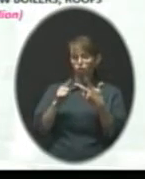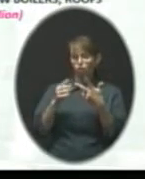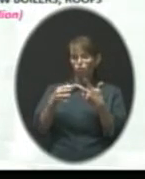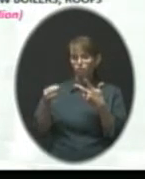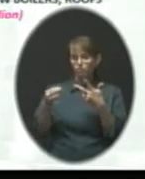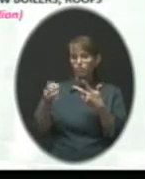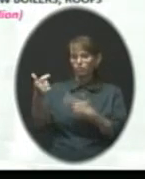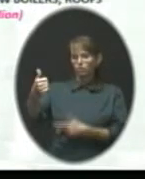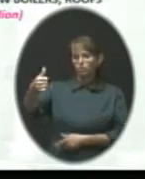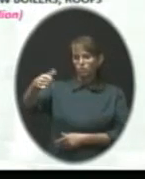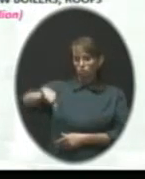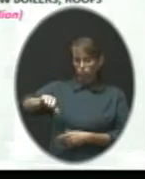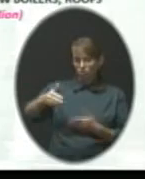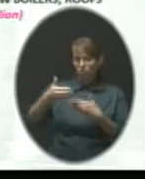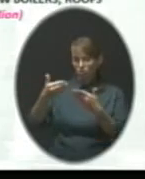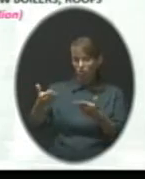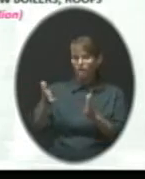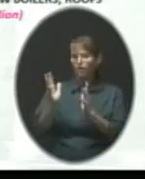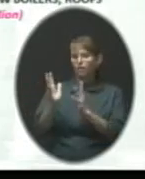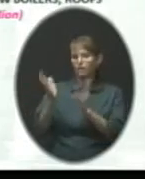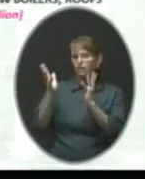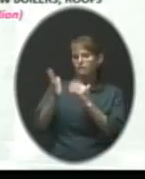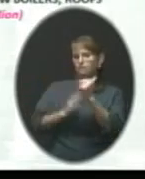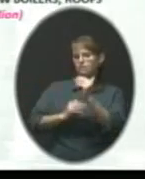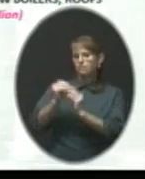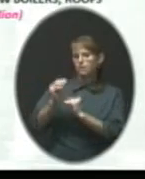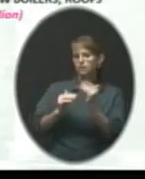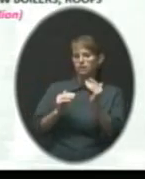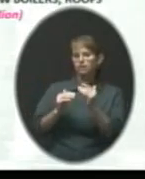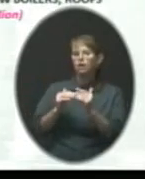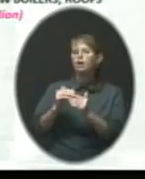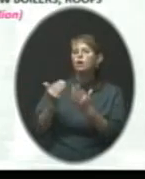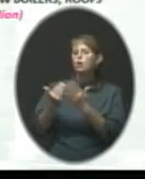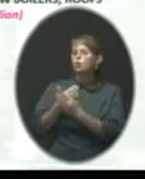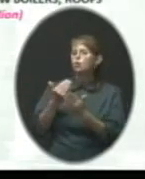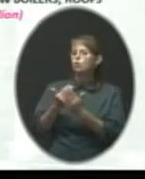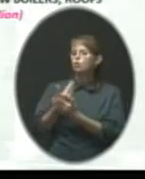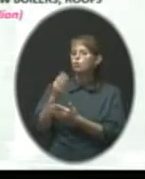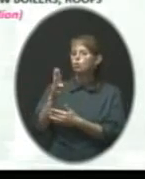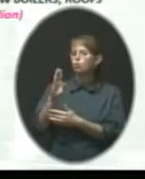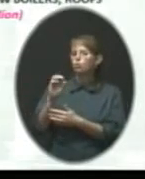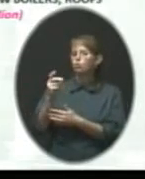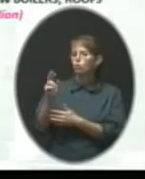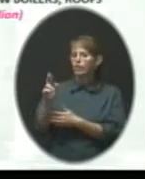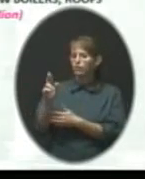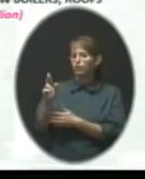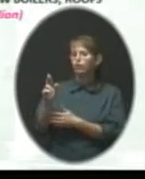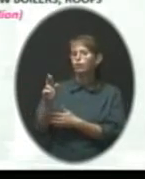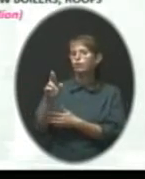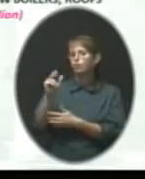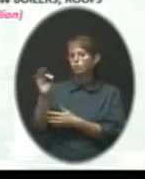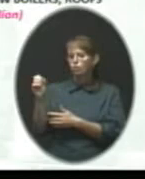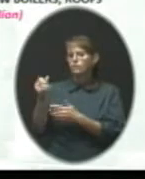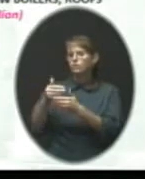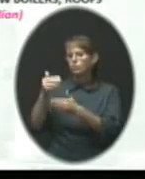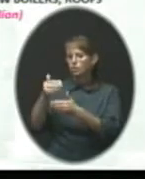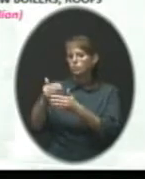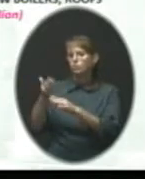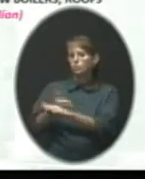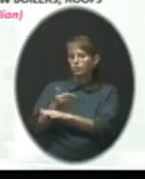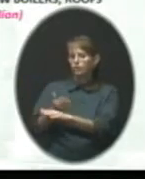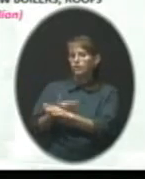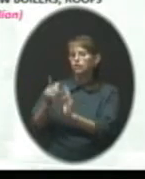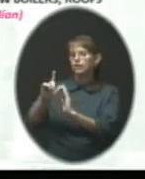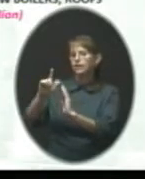try and get at the full infrastructure. Replace the roofs and windows, and save the renovations for a later time as we grow into the building.